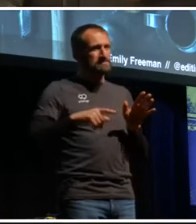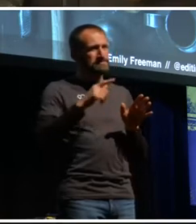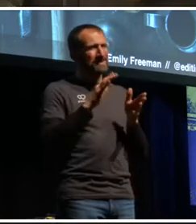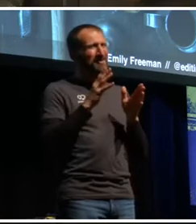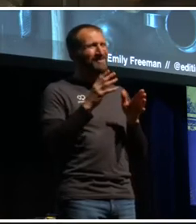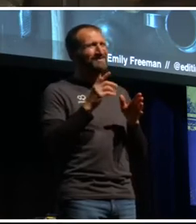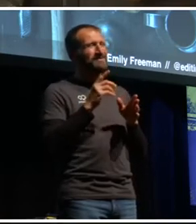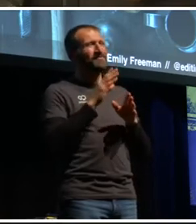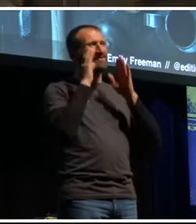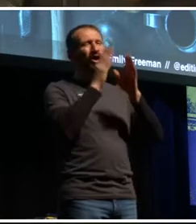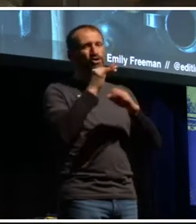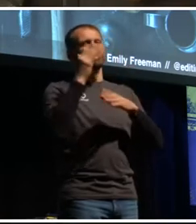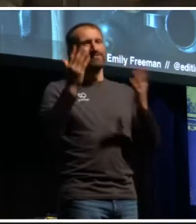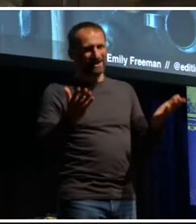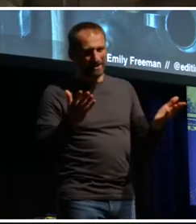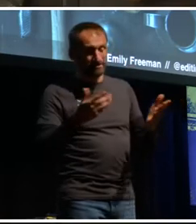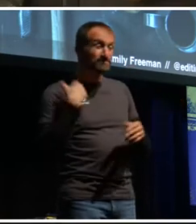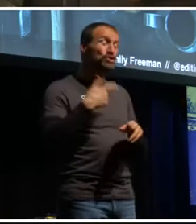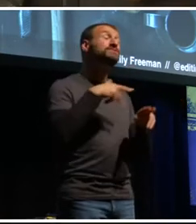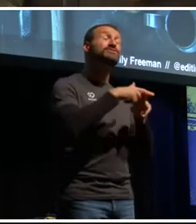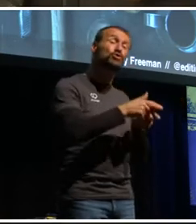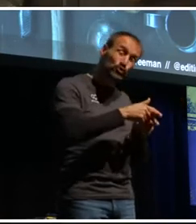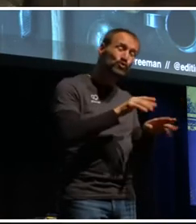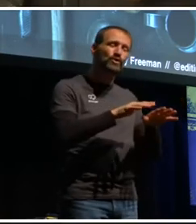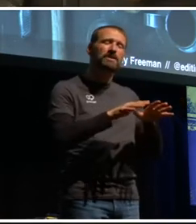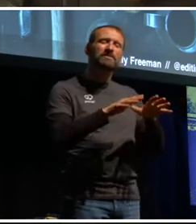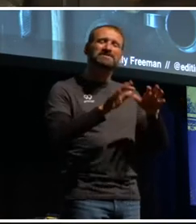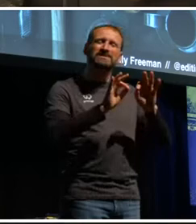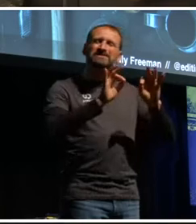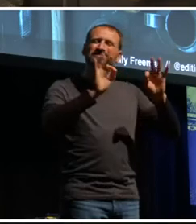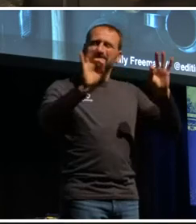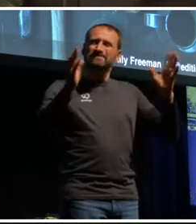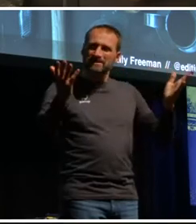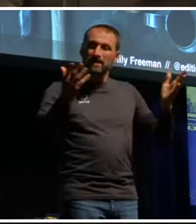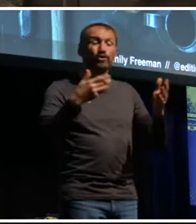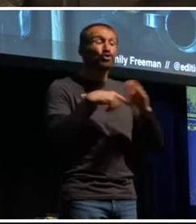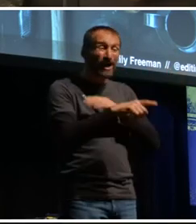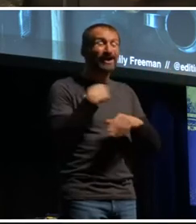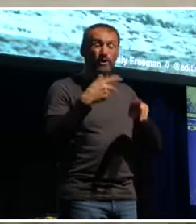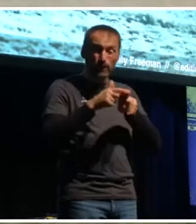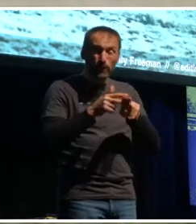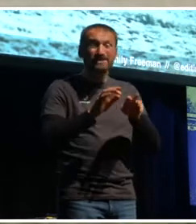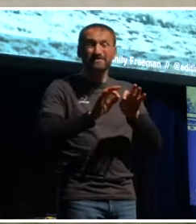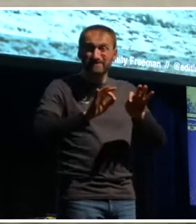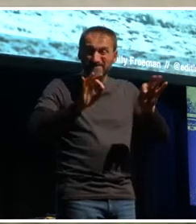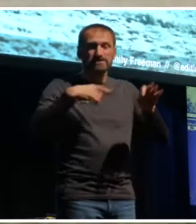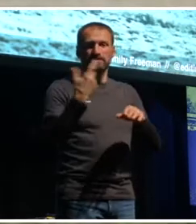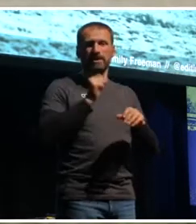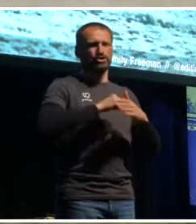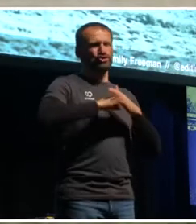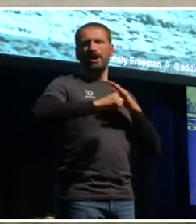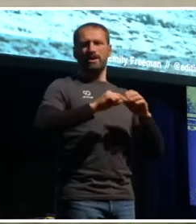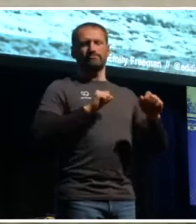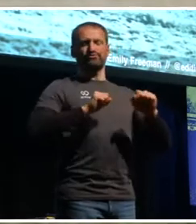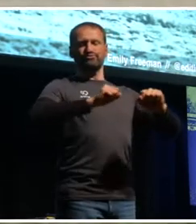thing. Our tools only keep getting better. And because of it, we can move faster. V8 is a great example